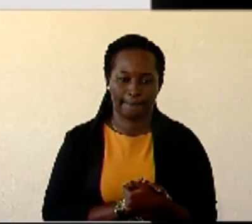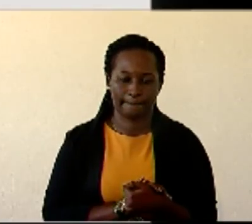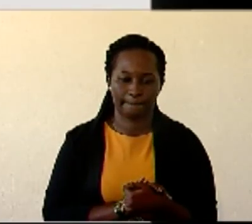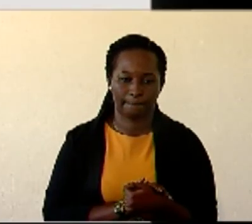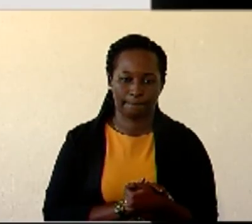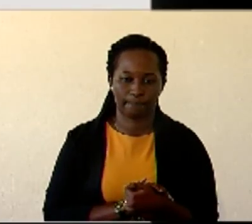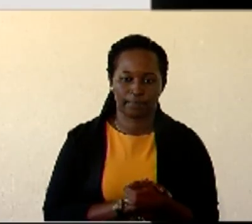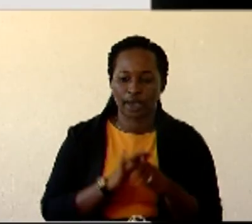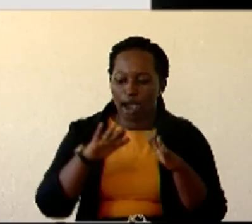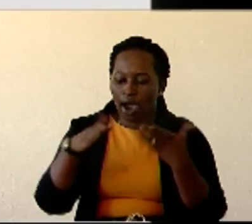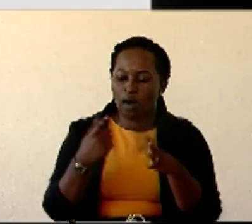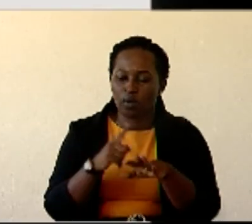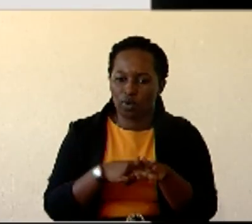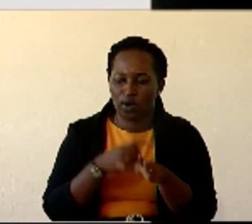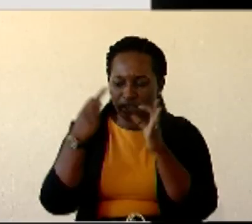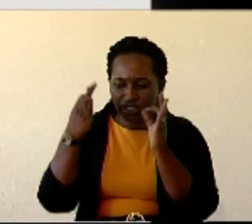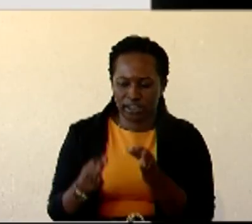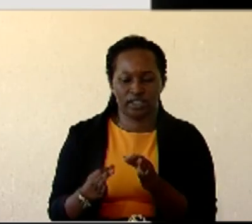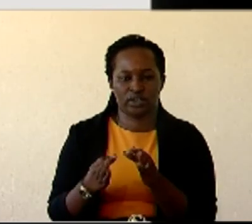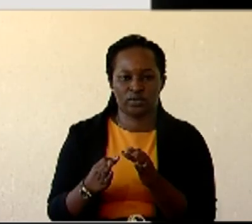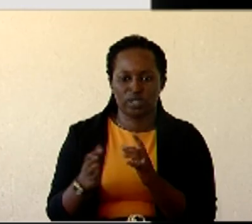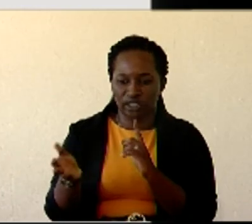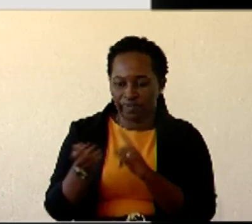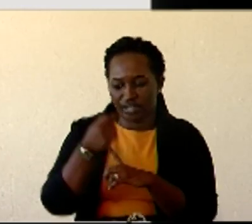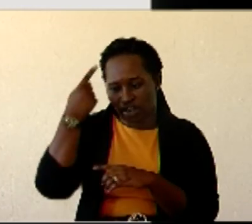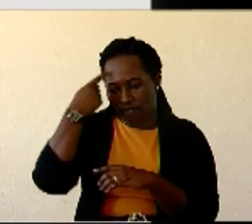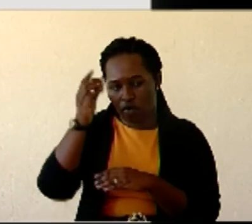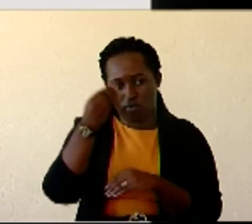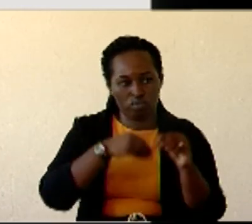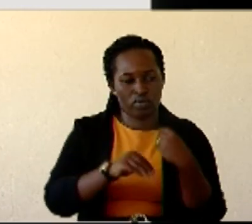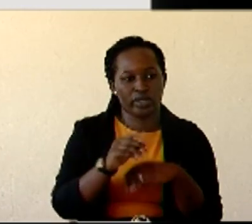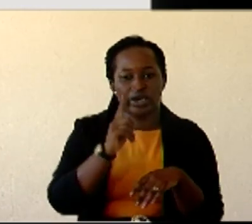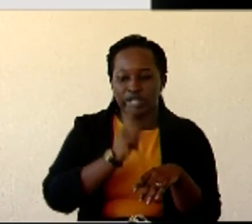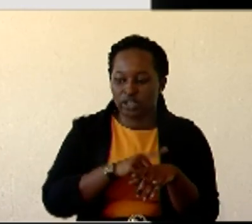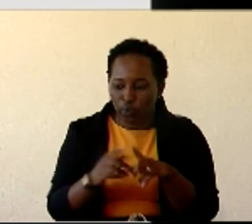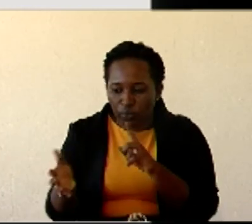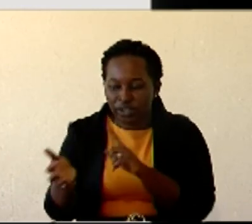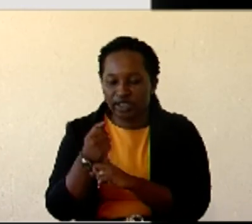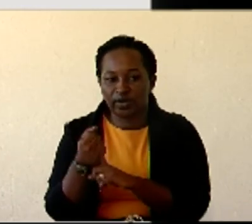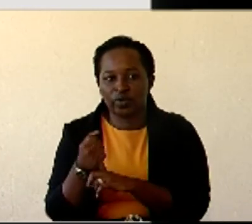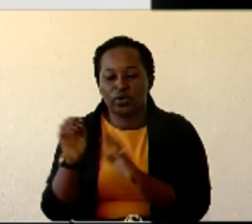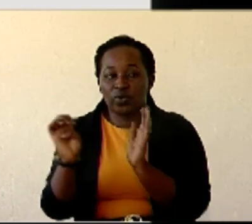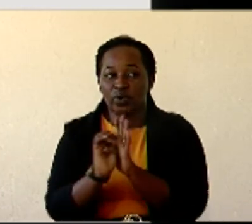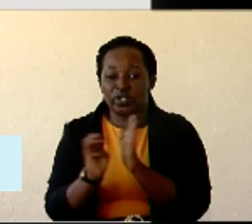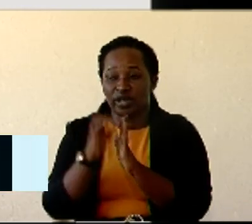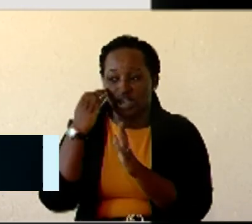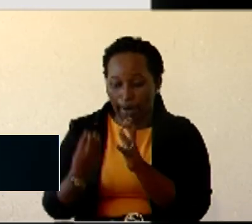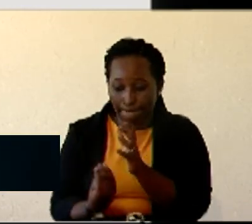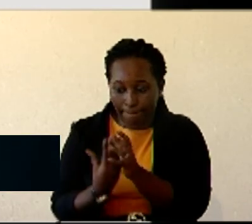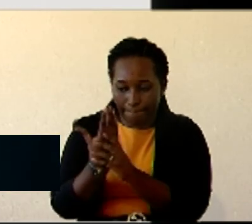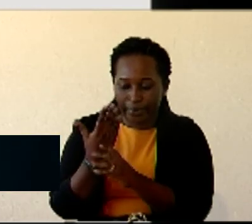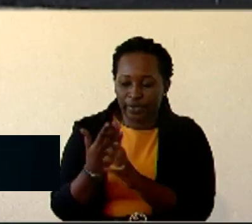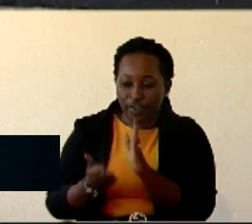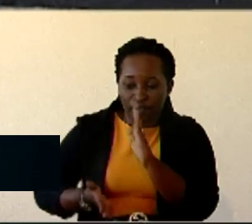How long does a commodity take to be ready for consumption? Gestation period. So if a shorter gestation period will